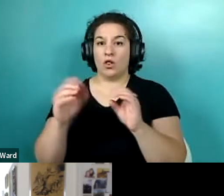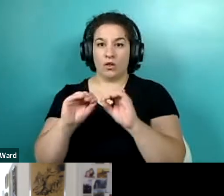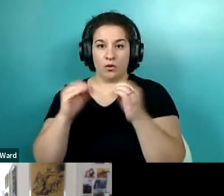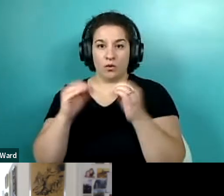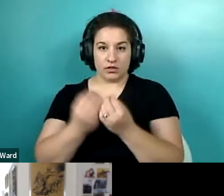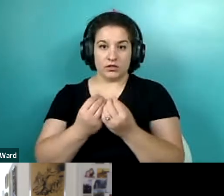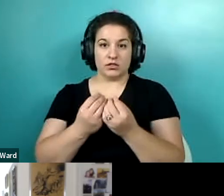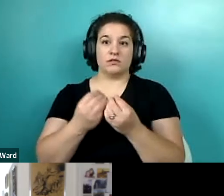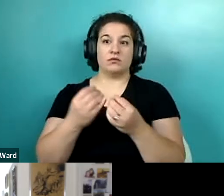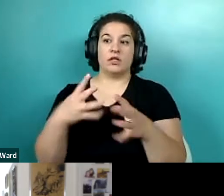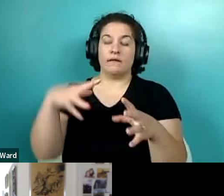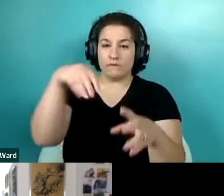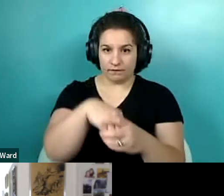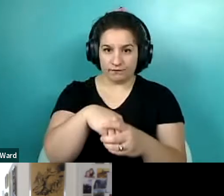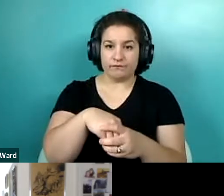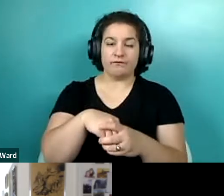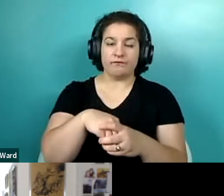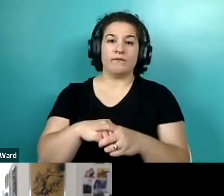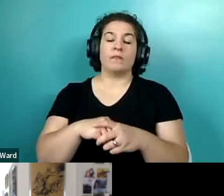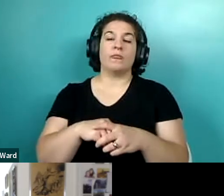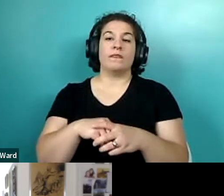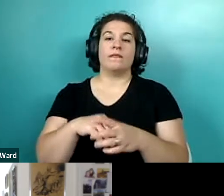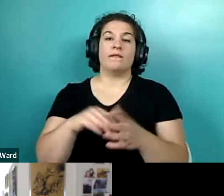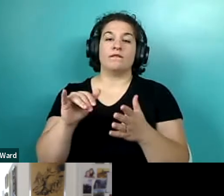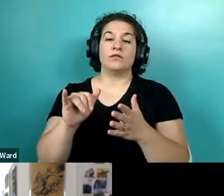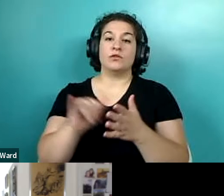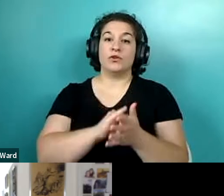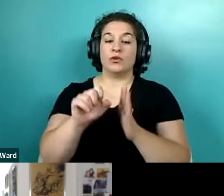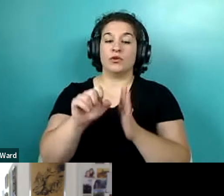involved. There's this New York State ARC,